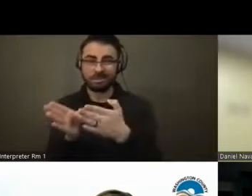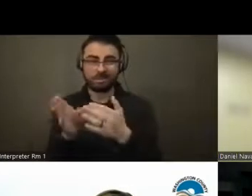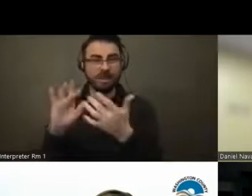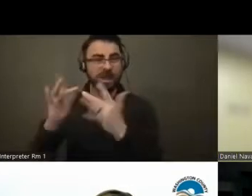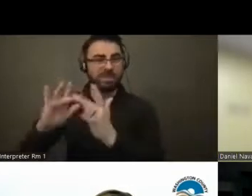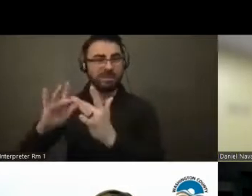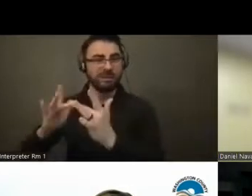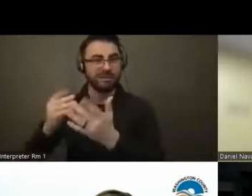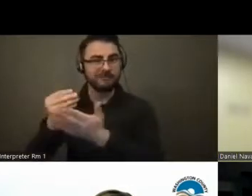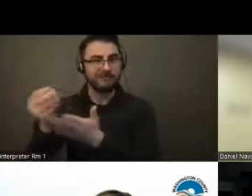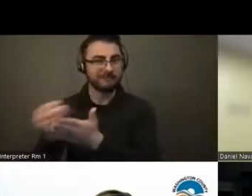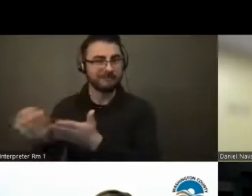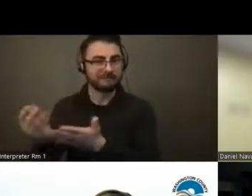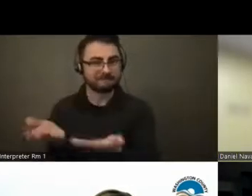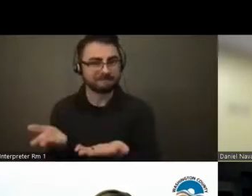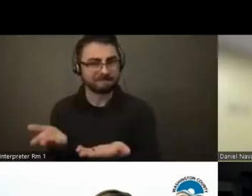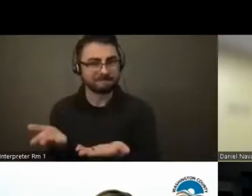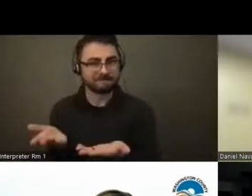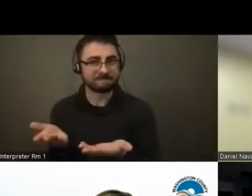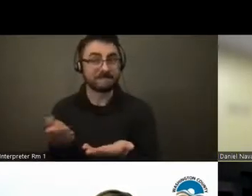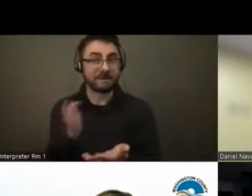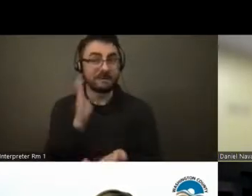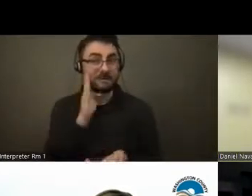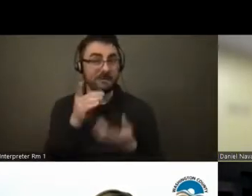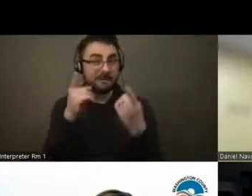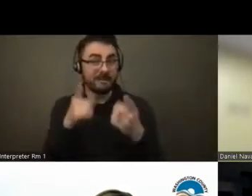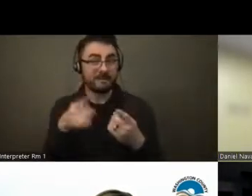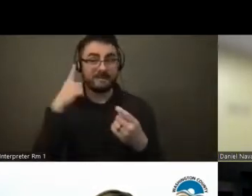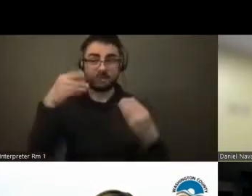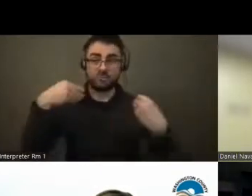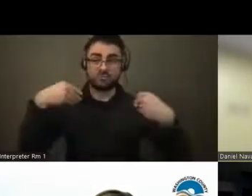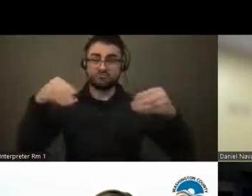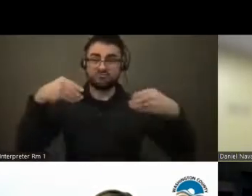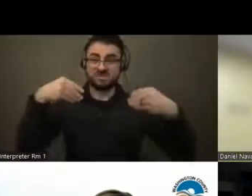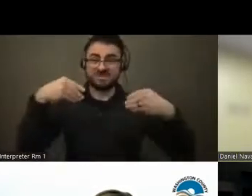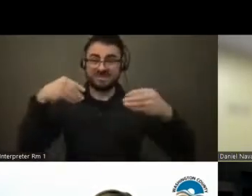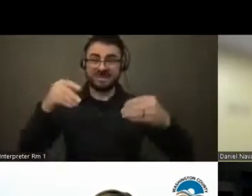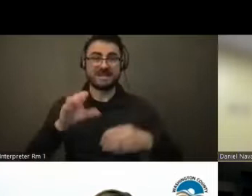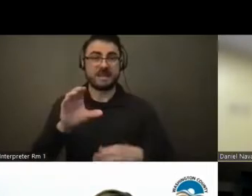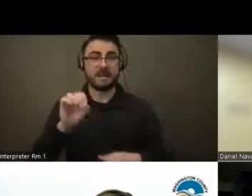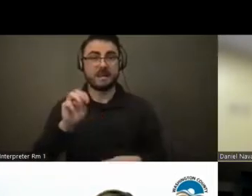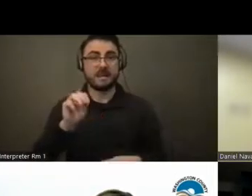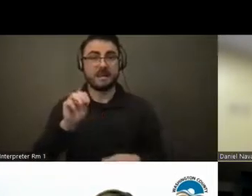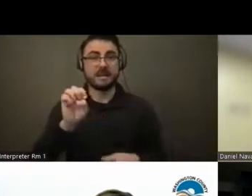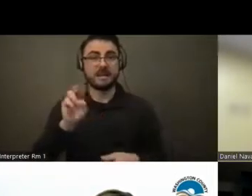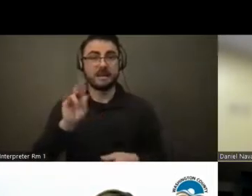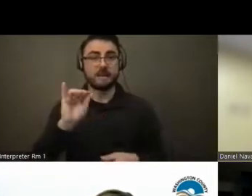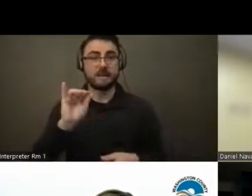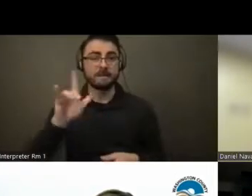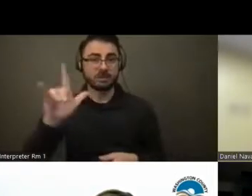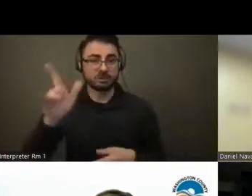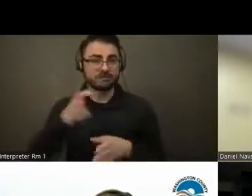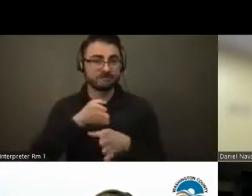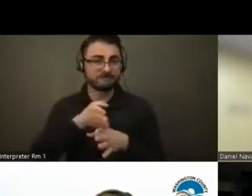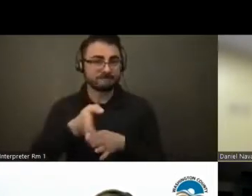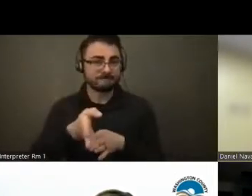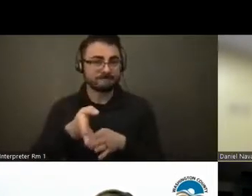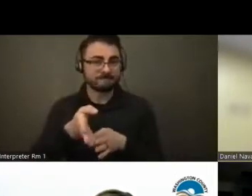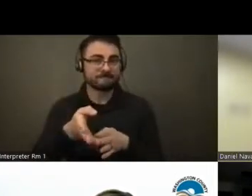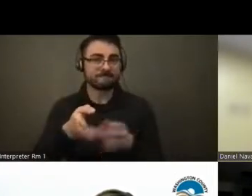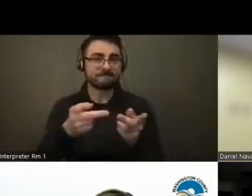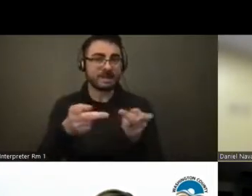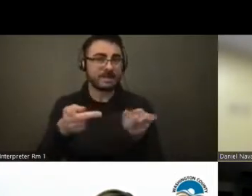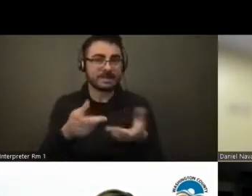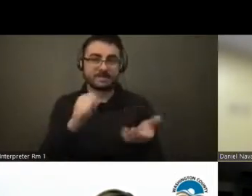to happen in the whole retail commercial forum for things like that.